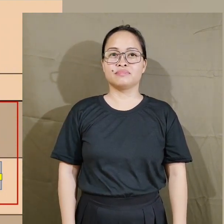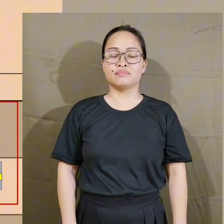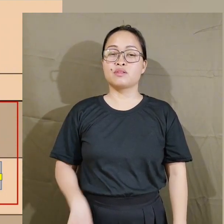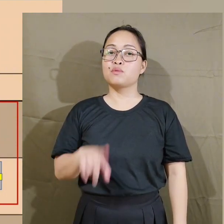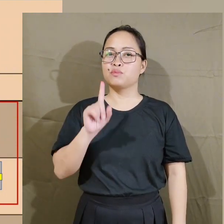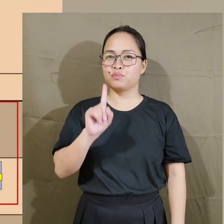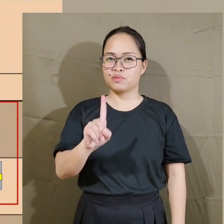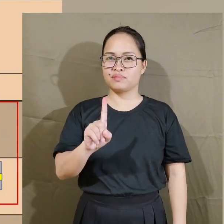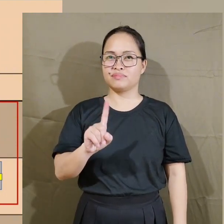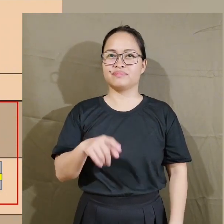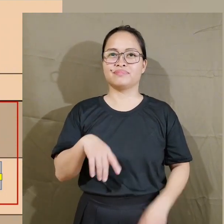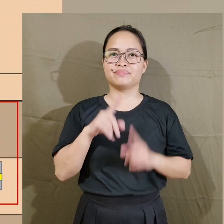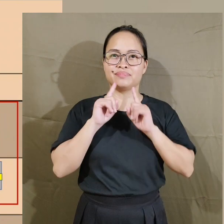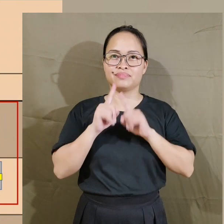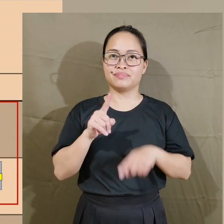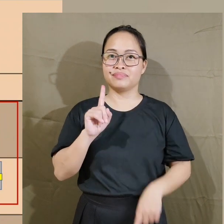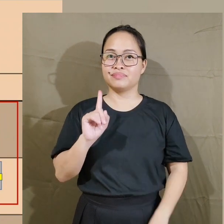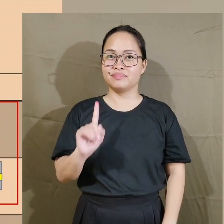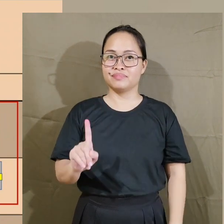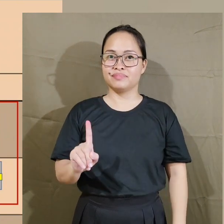the answer is 1.